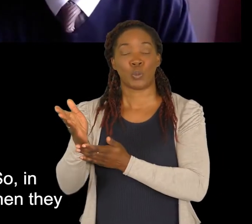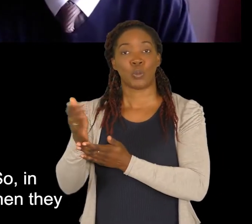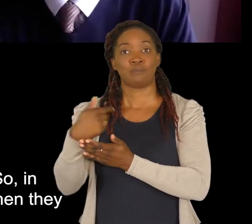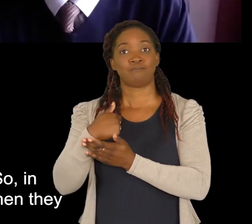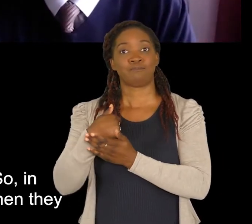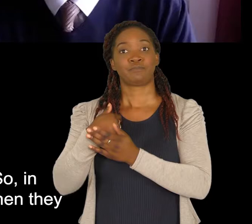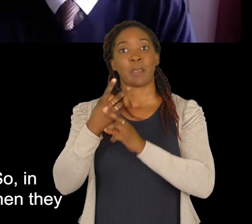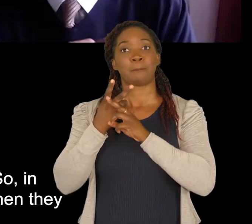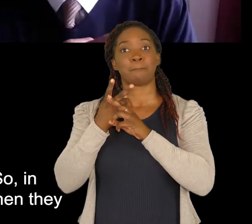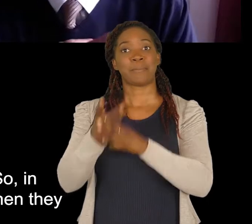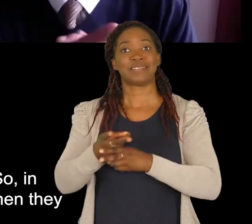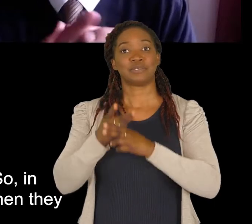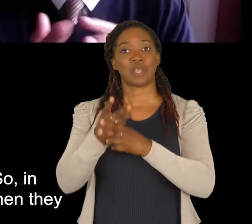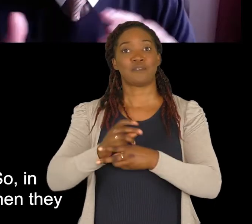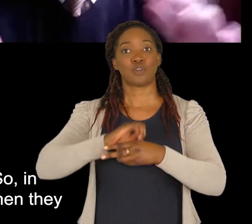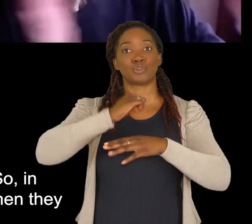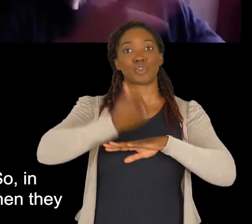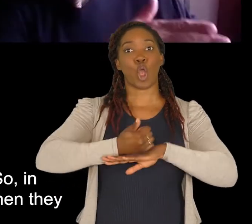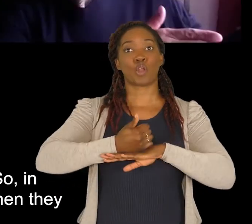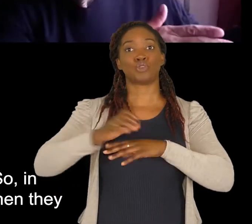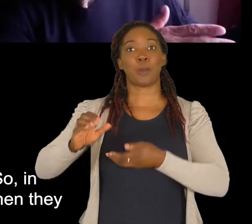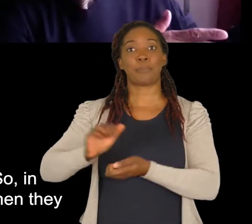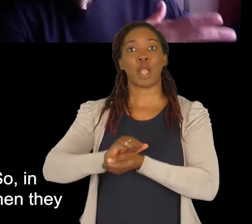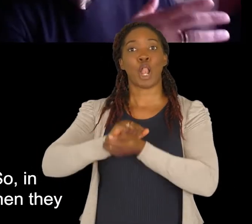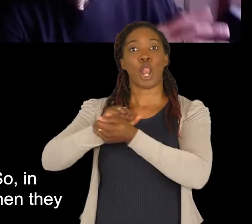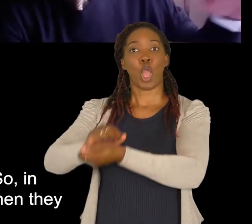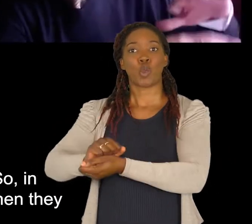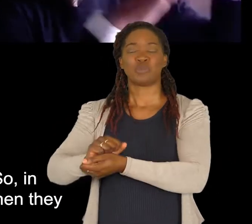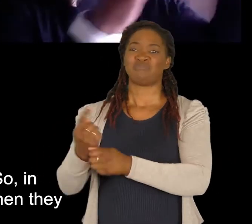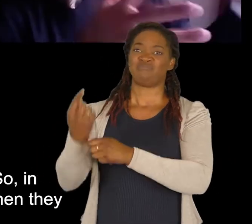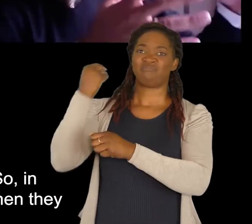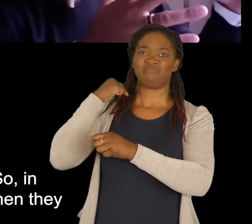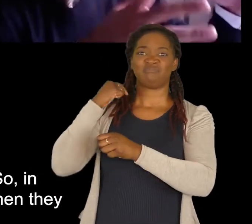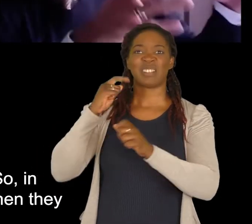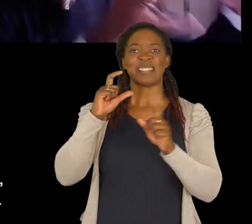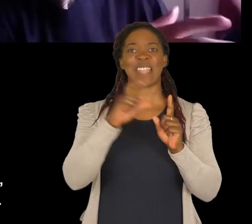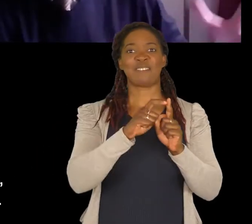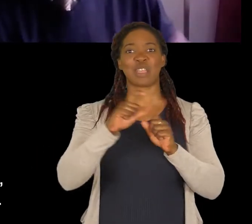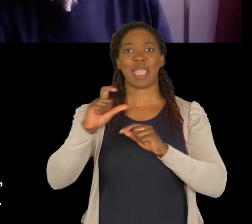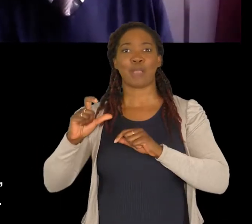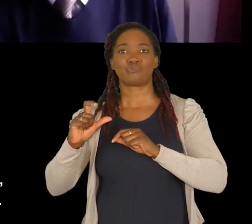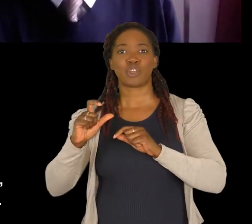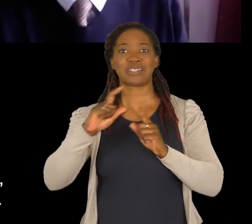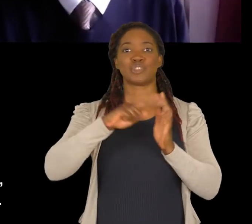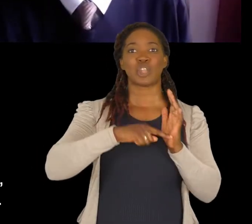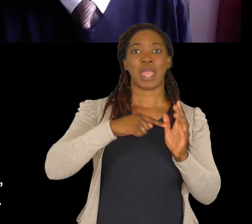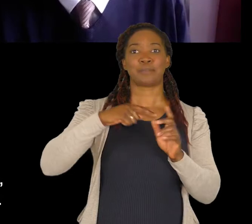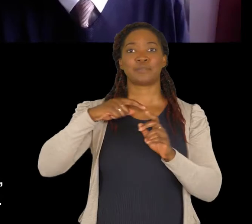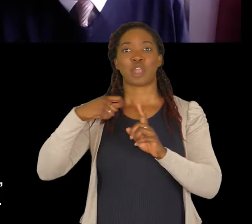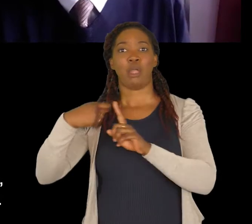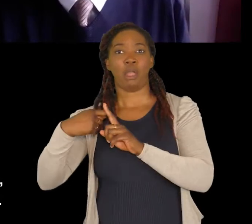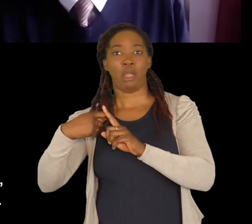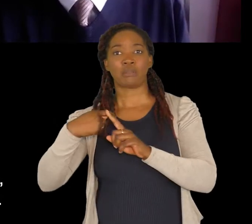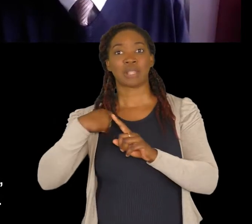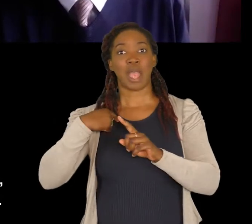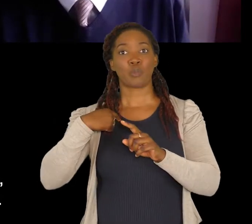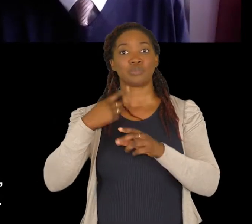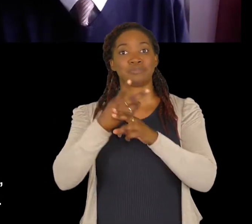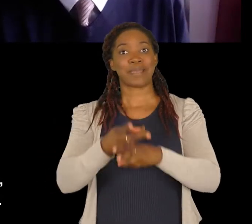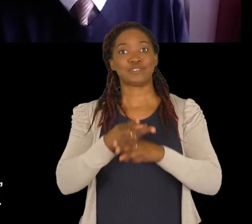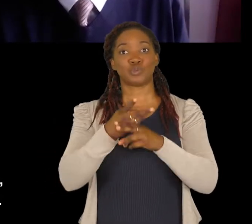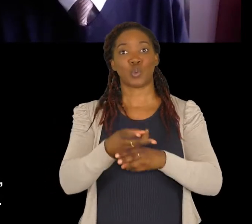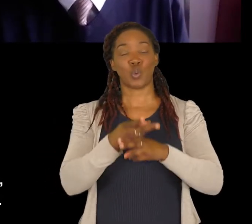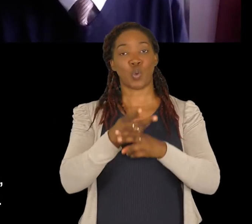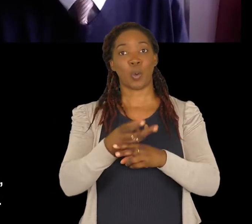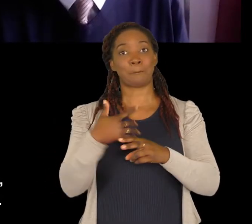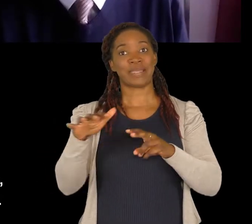was one of the mentors for startup loans. So in the days of David Cameron and James Caan, when they set up startup loans, I was one of the mentors. So I